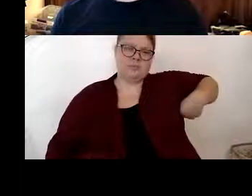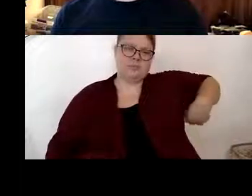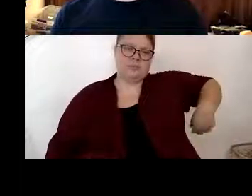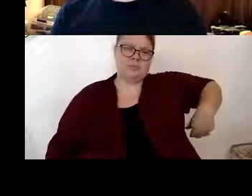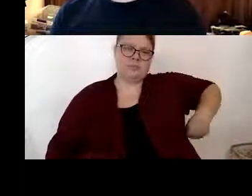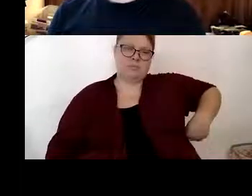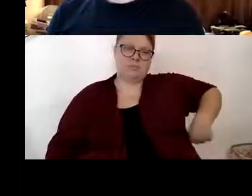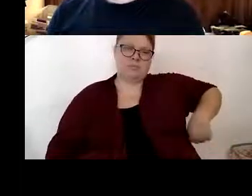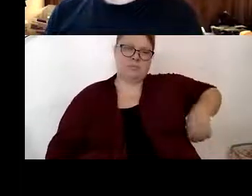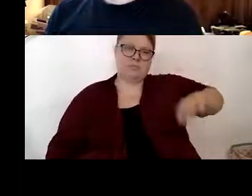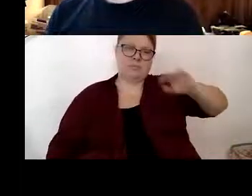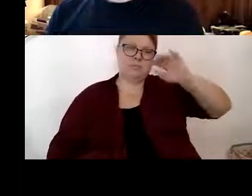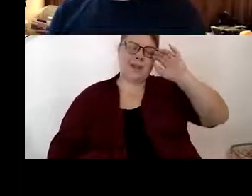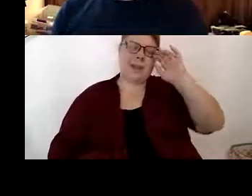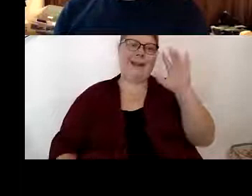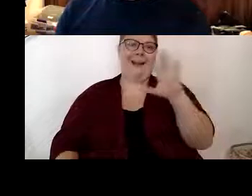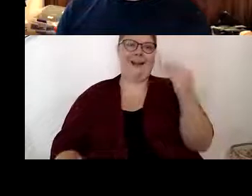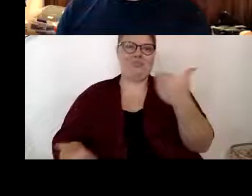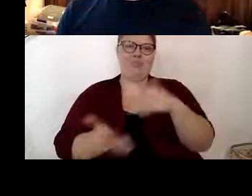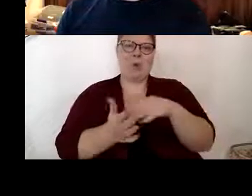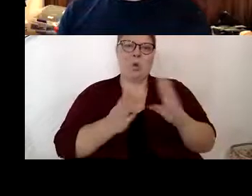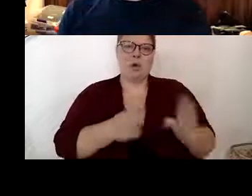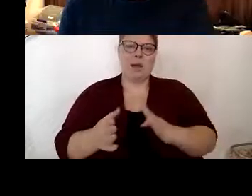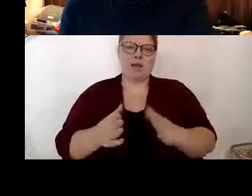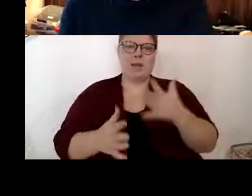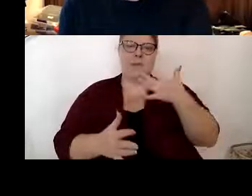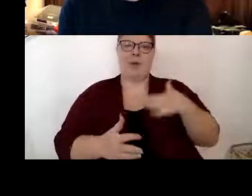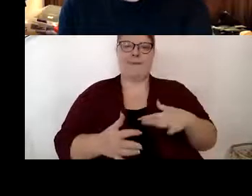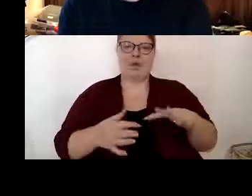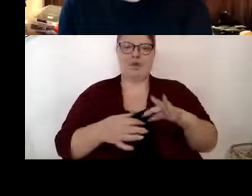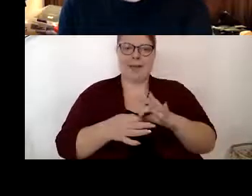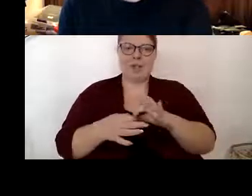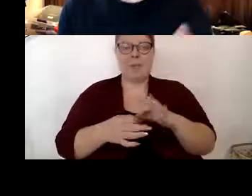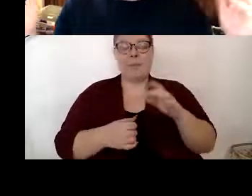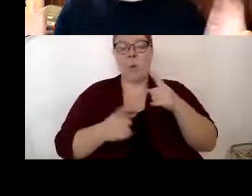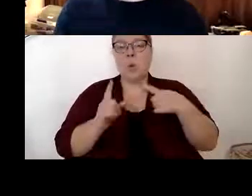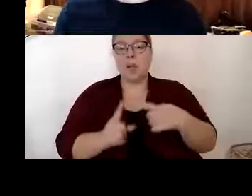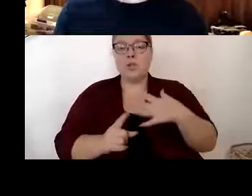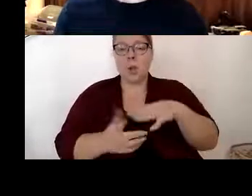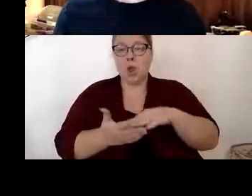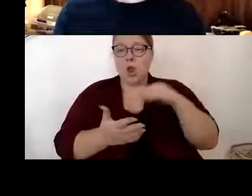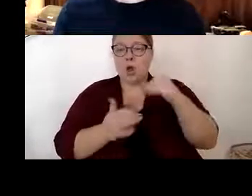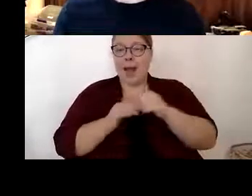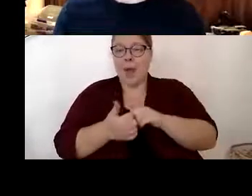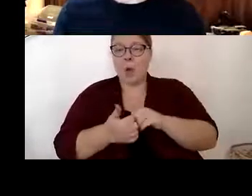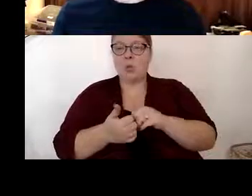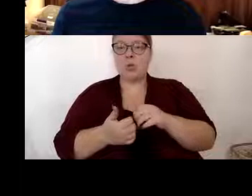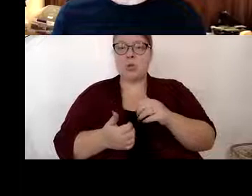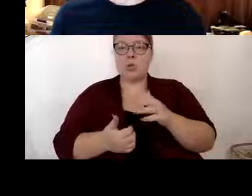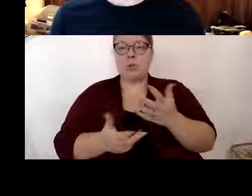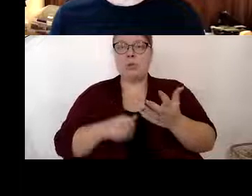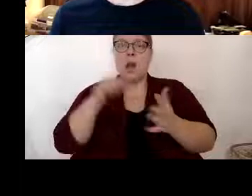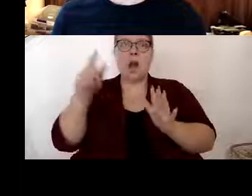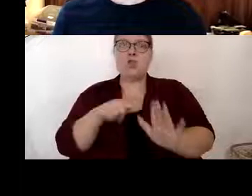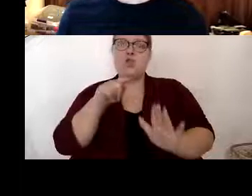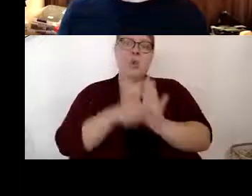reorganizing the relationship with craving. The goal is to learn how to coexist with the craving. It's not about slaying the dragon, at least not